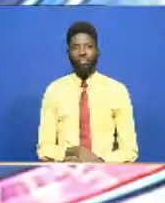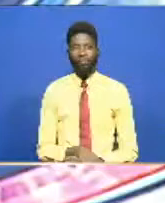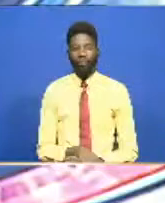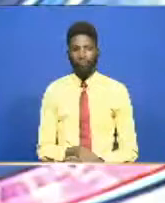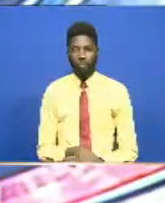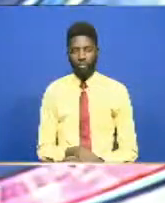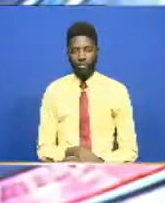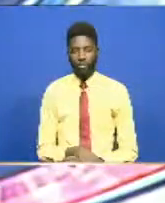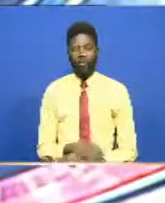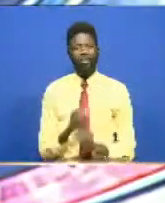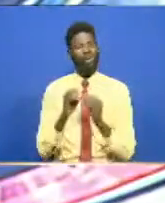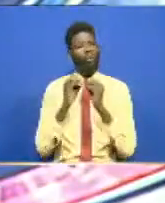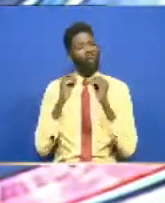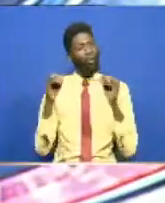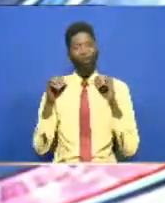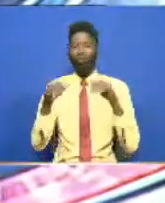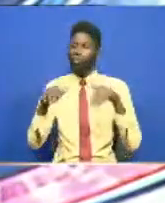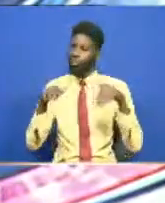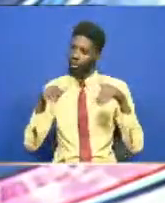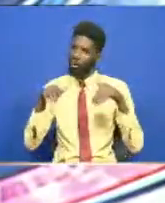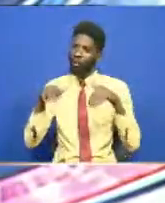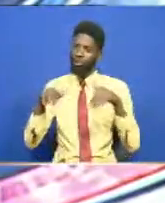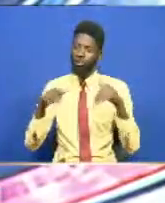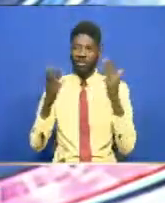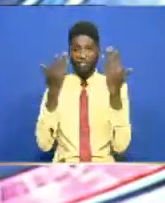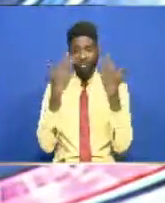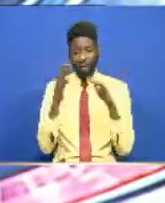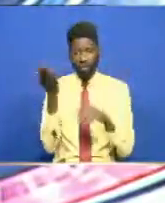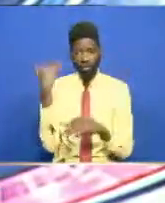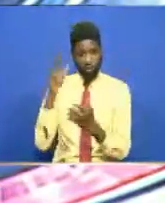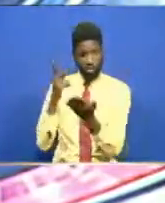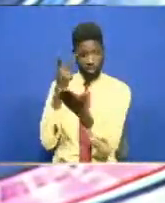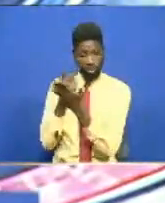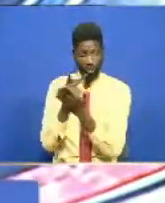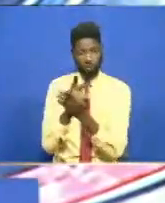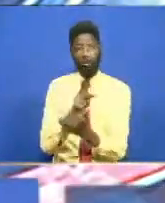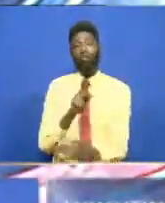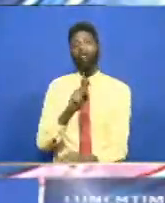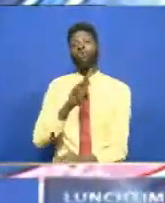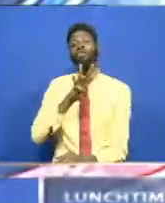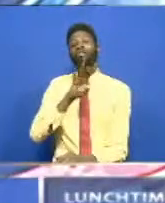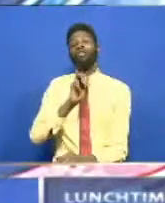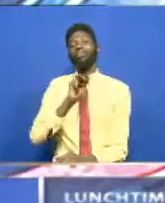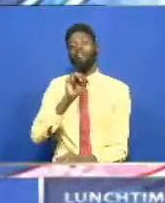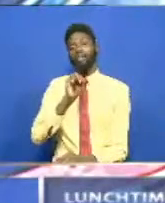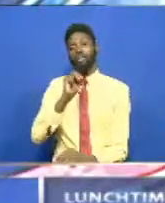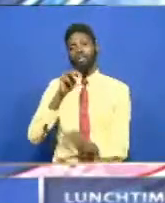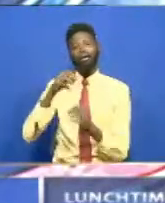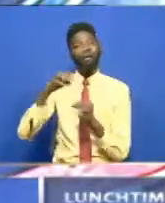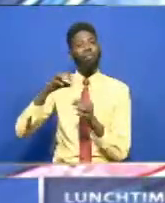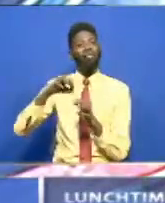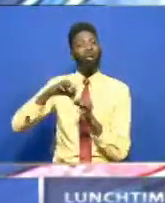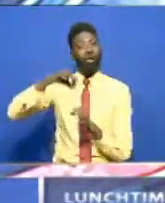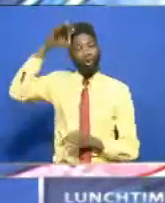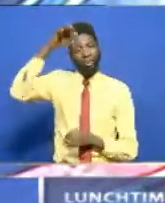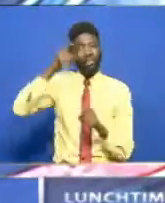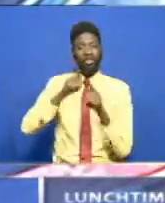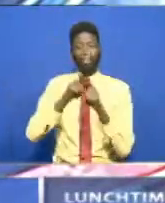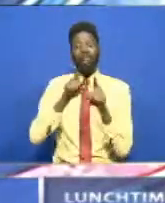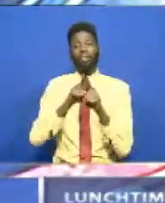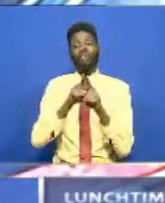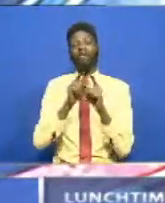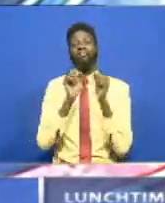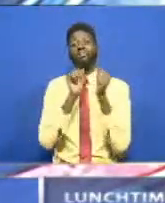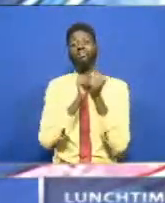And the long-awaited completion of the proposed 40-meter high and 15.6 million cubic meter